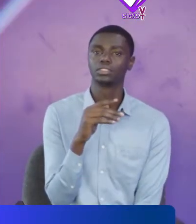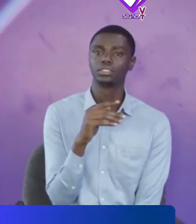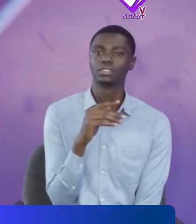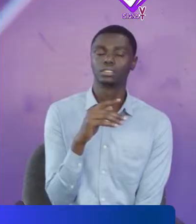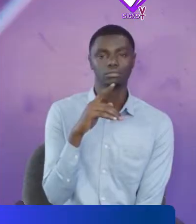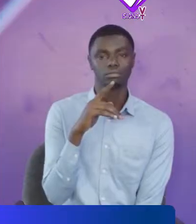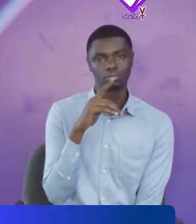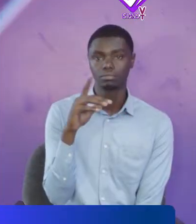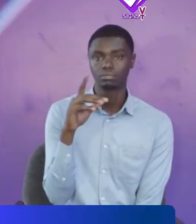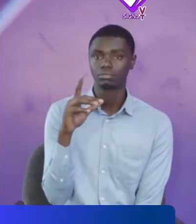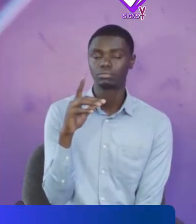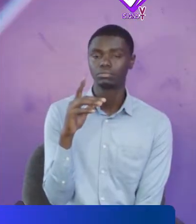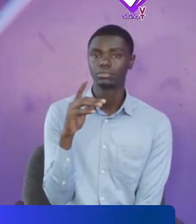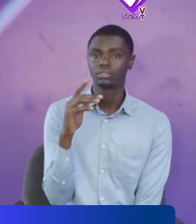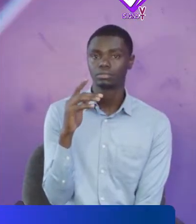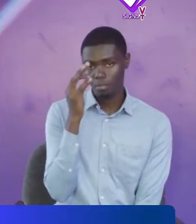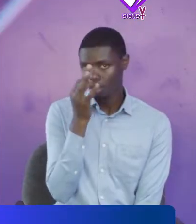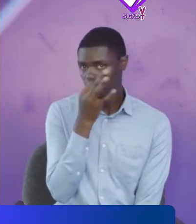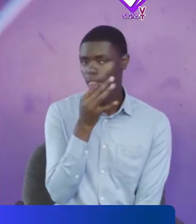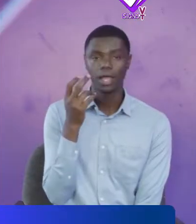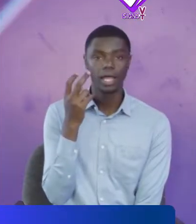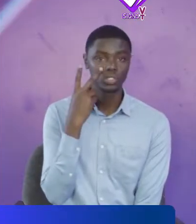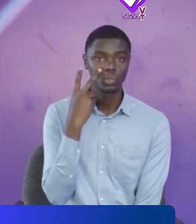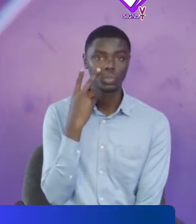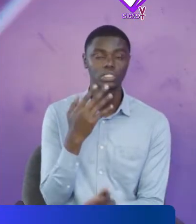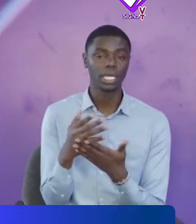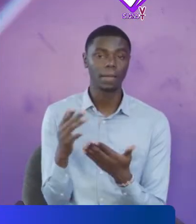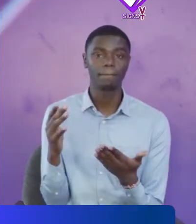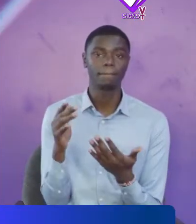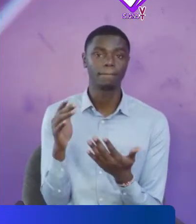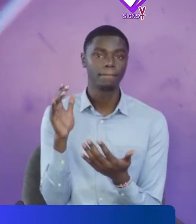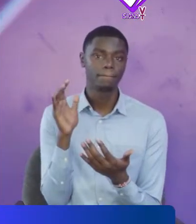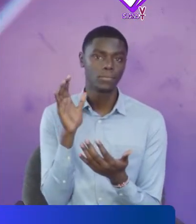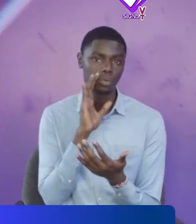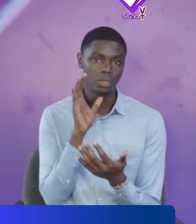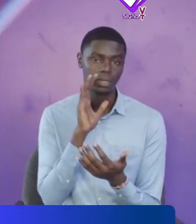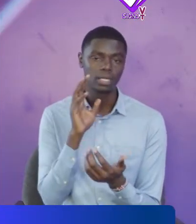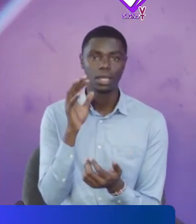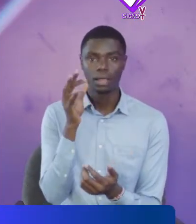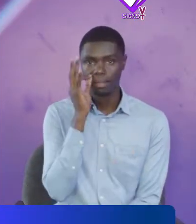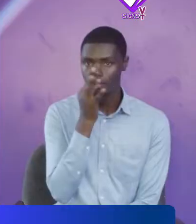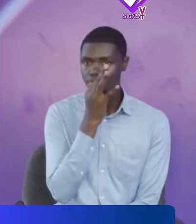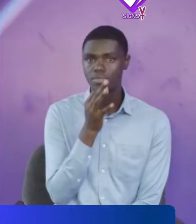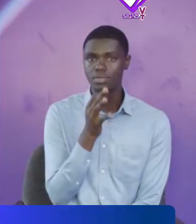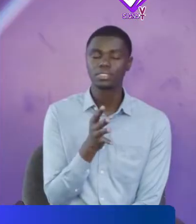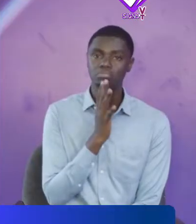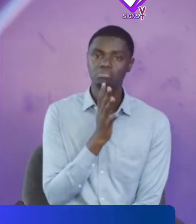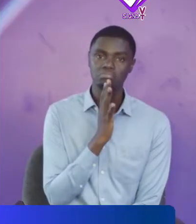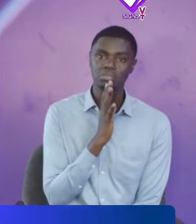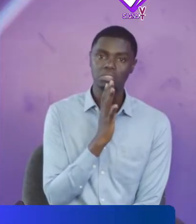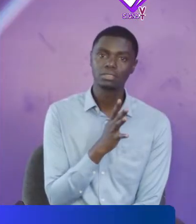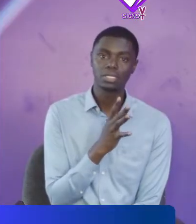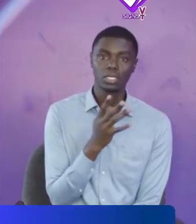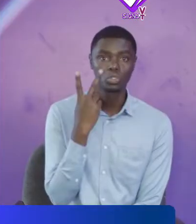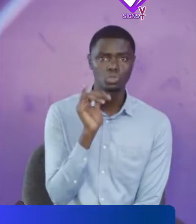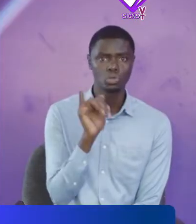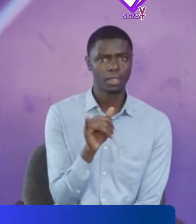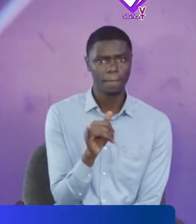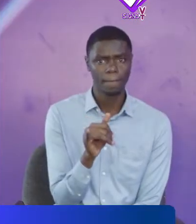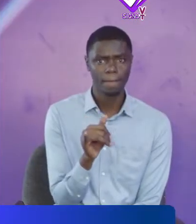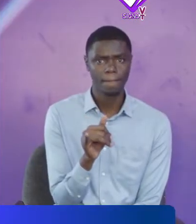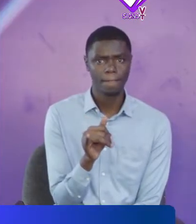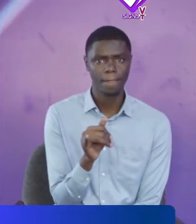Kibaki. Yeah. I saw some propaganda in social media that Mwai Kibaki was actually speaking that rally. You saw that?